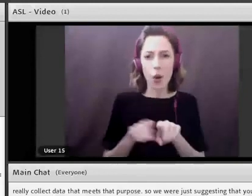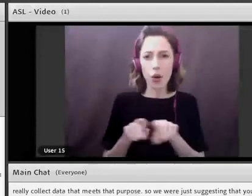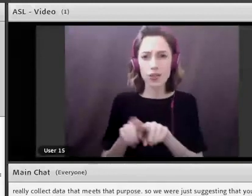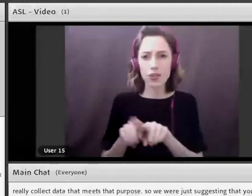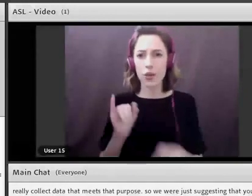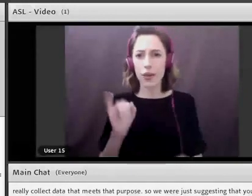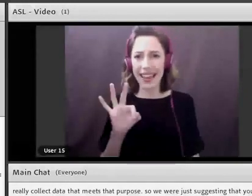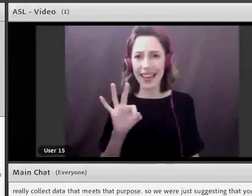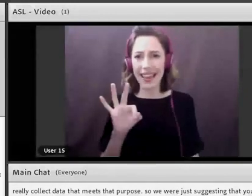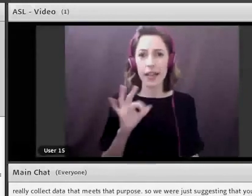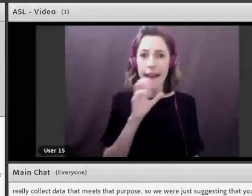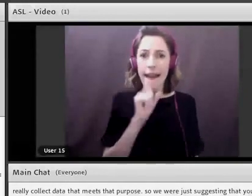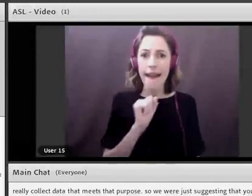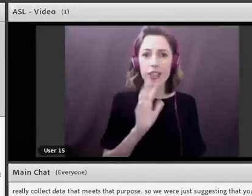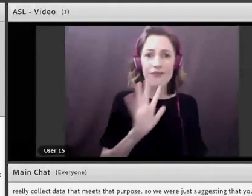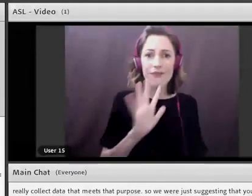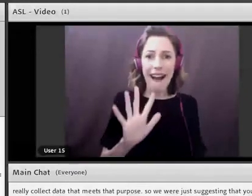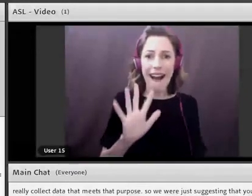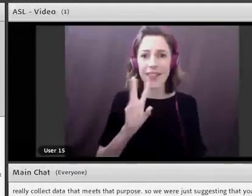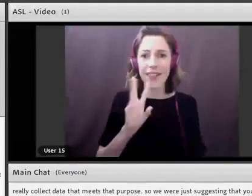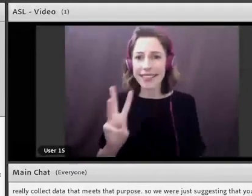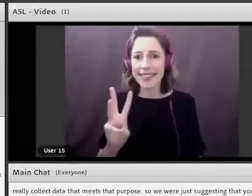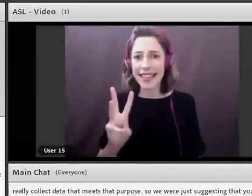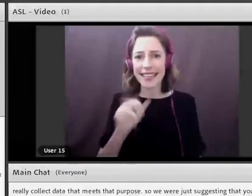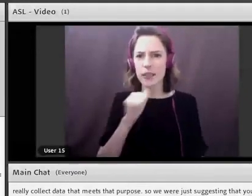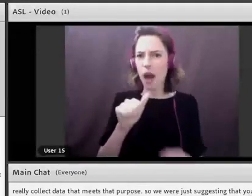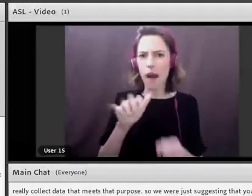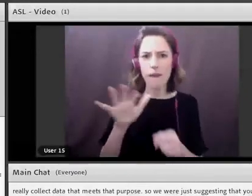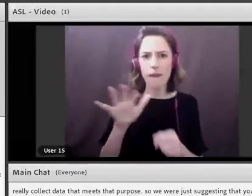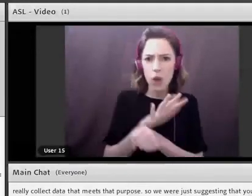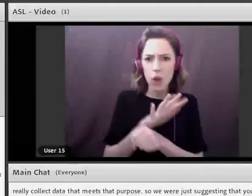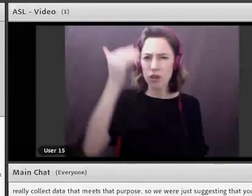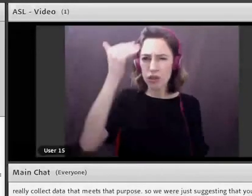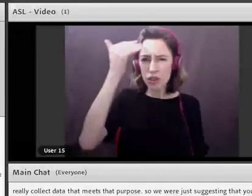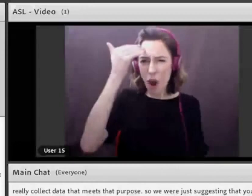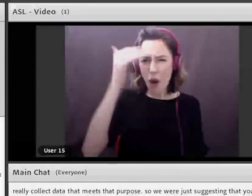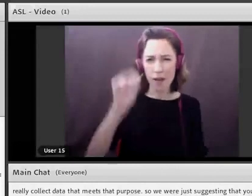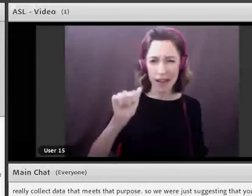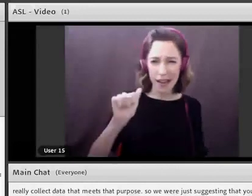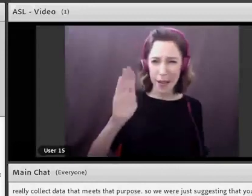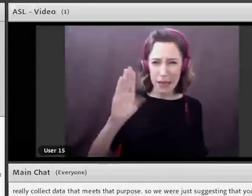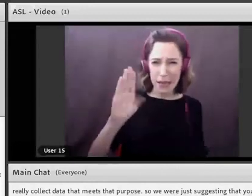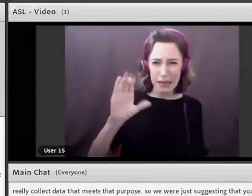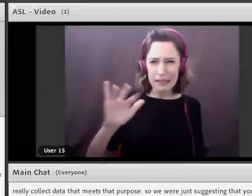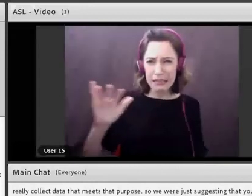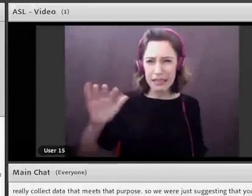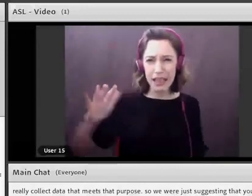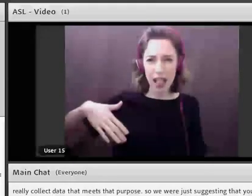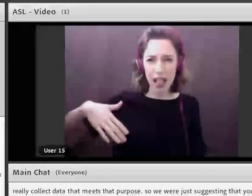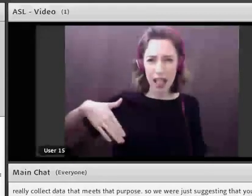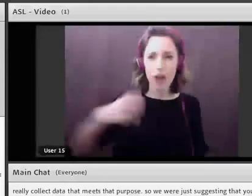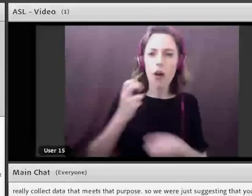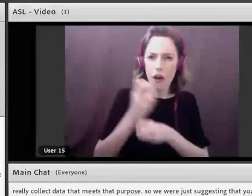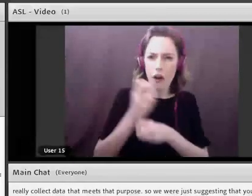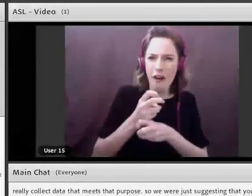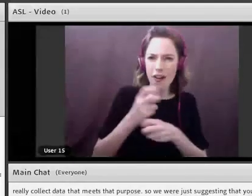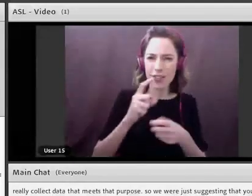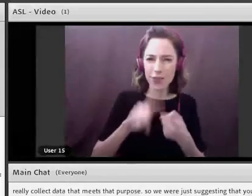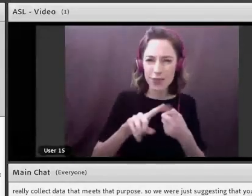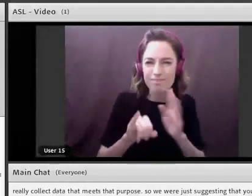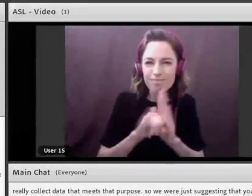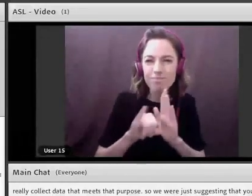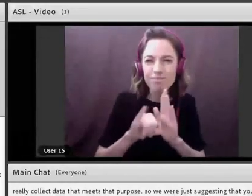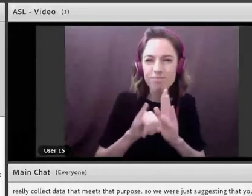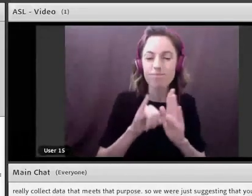So finding the right tool, I think, really needs to deep dive, and then also understanding that while vision and hearing